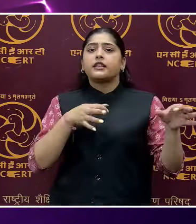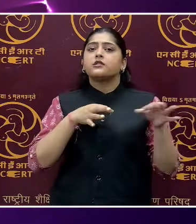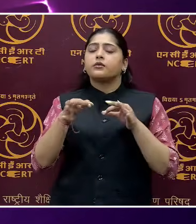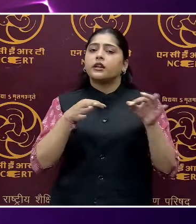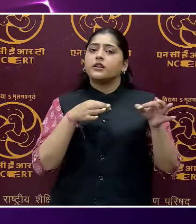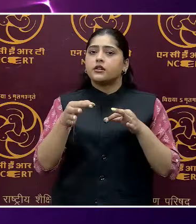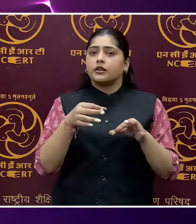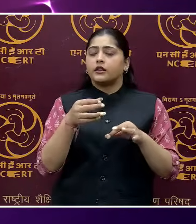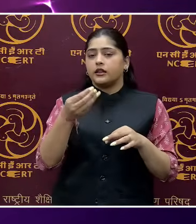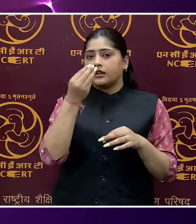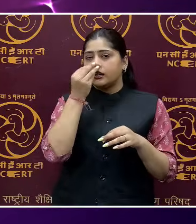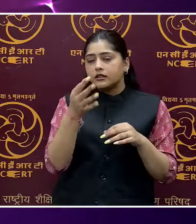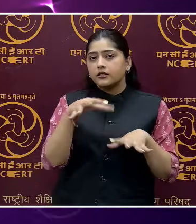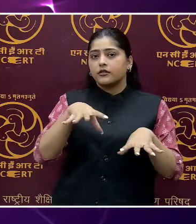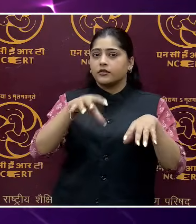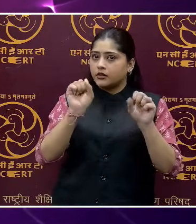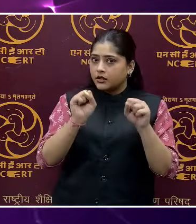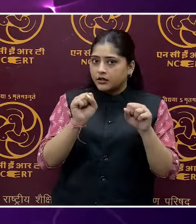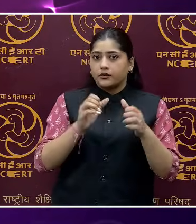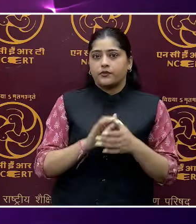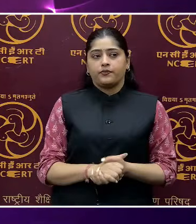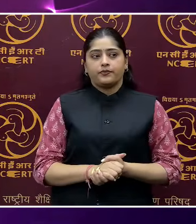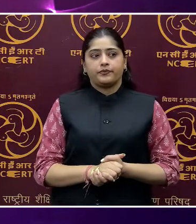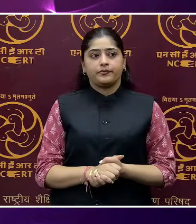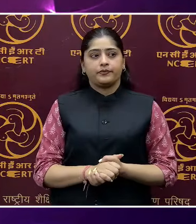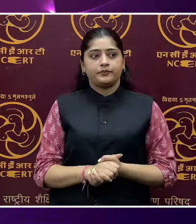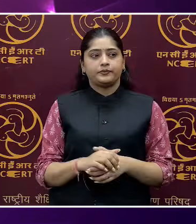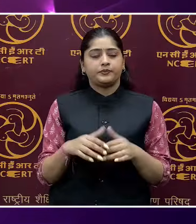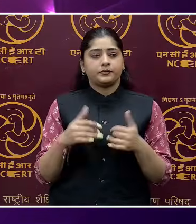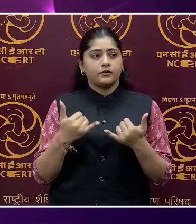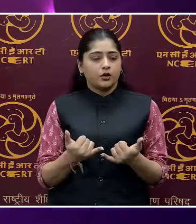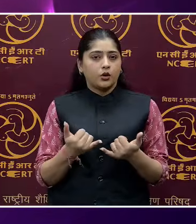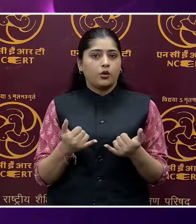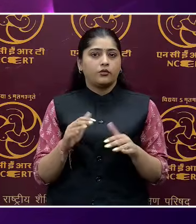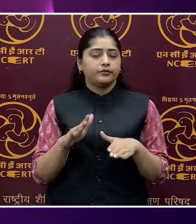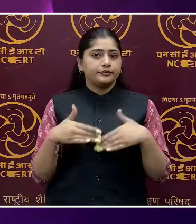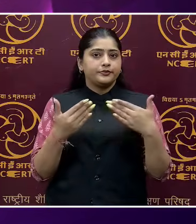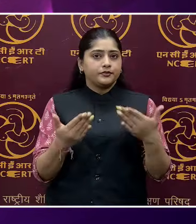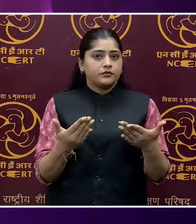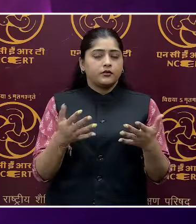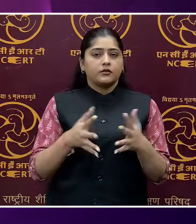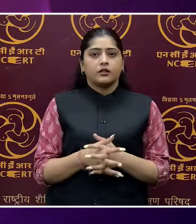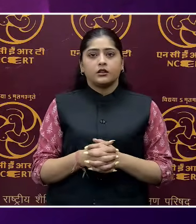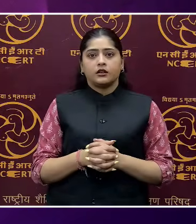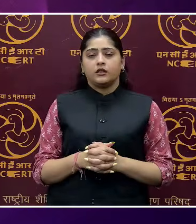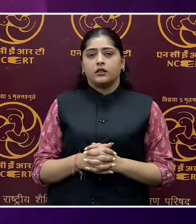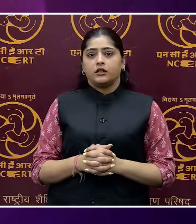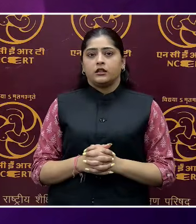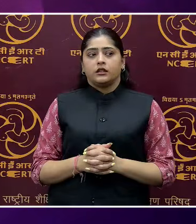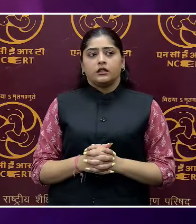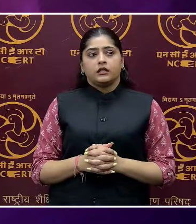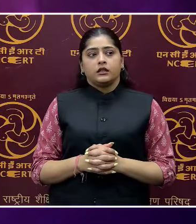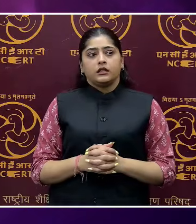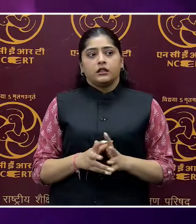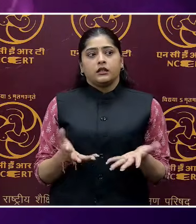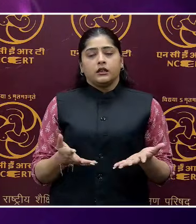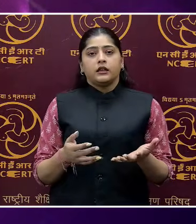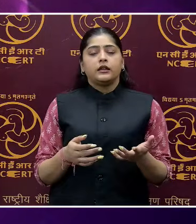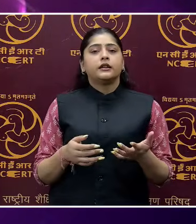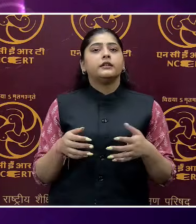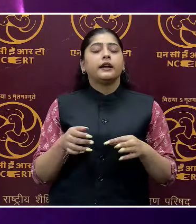resources. Here the video, here the animation. Okay. Now we will move forward to the simulation. We can say that demonstration